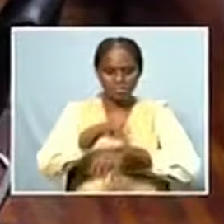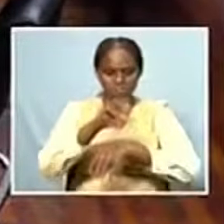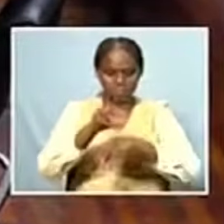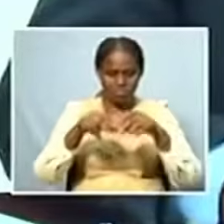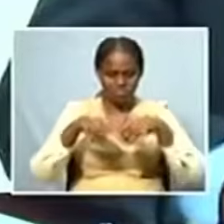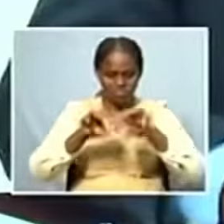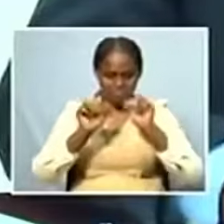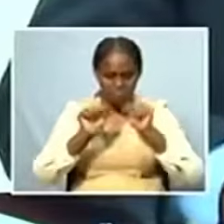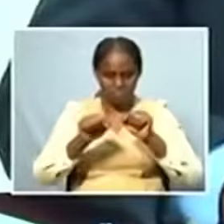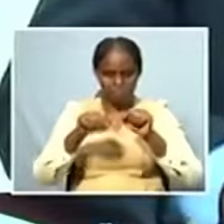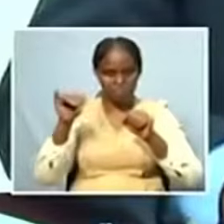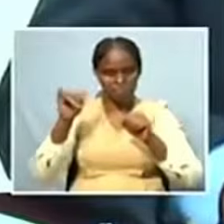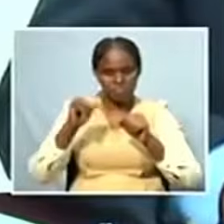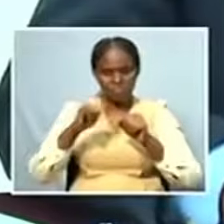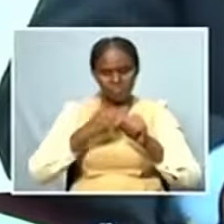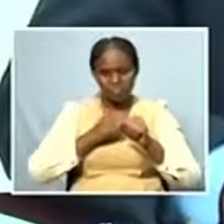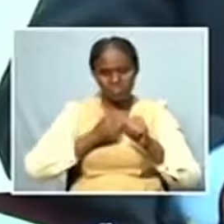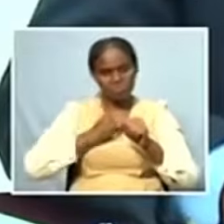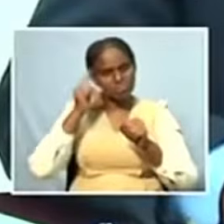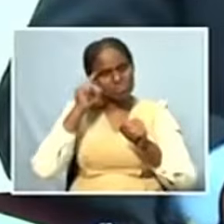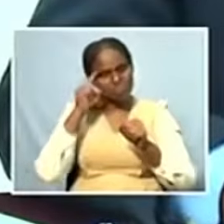proceed. Yes, I think